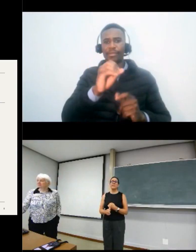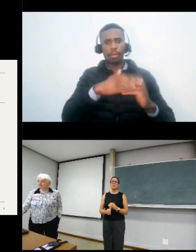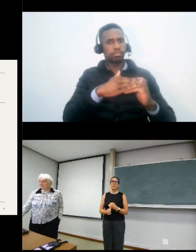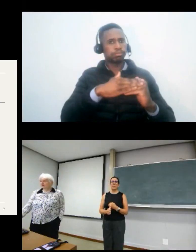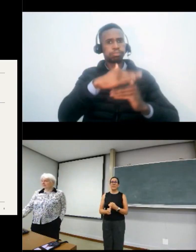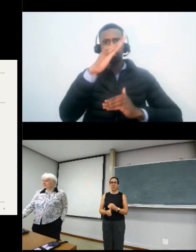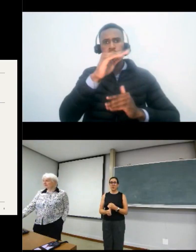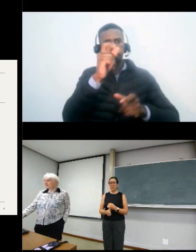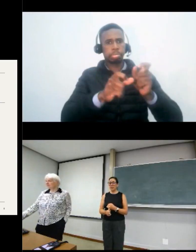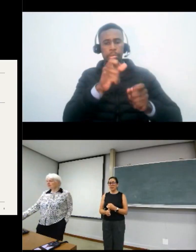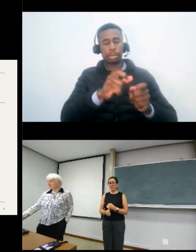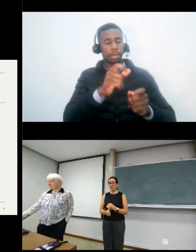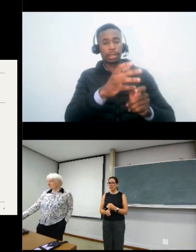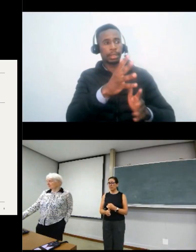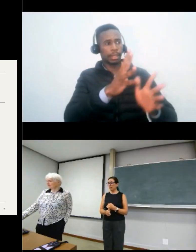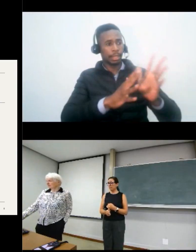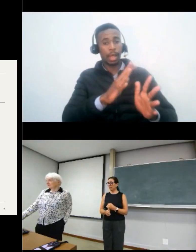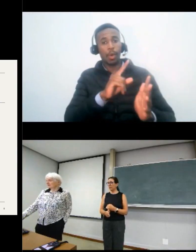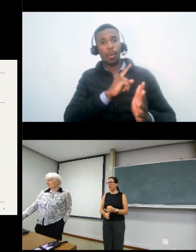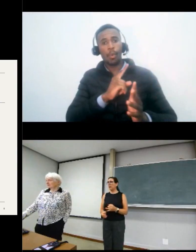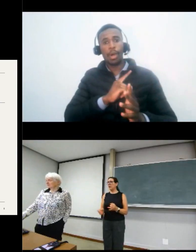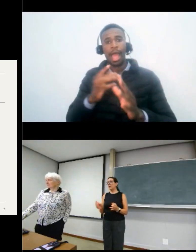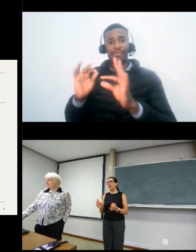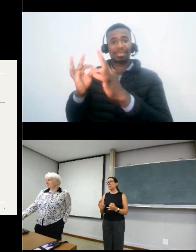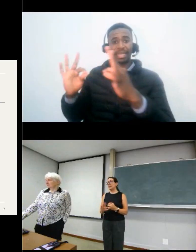responses to a sentence repetition task,